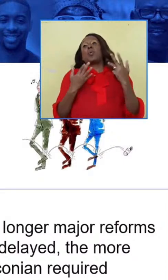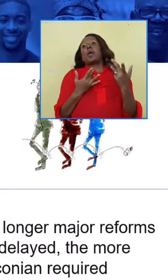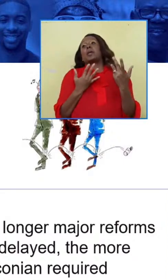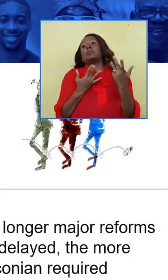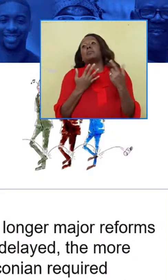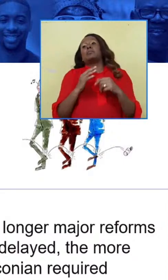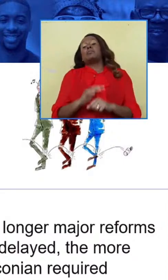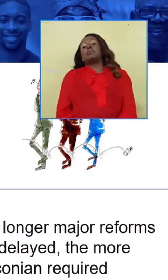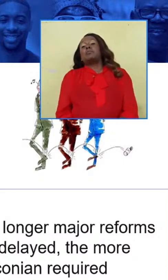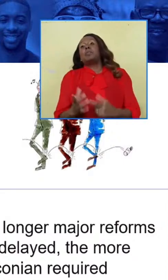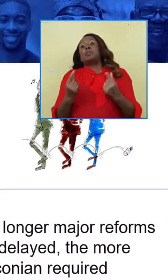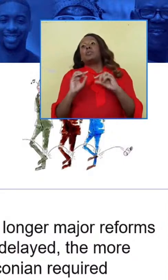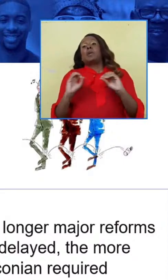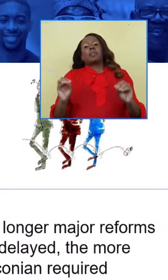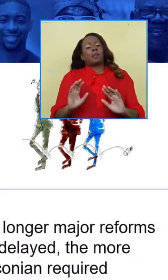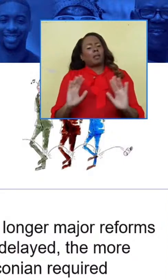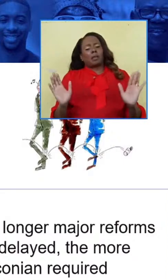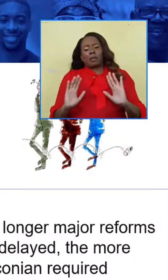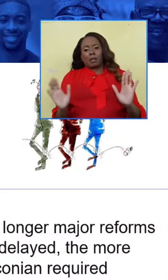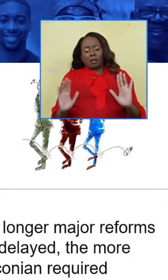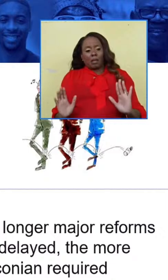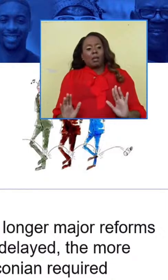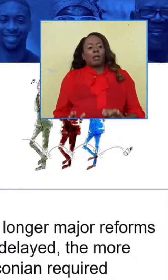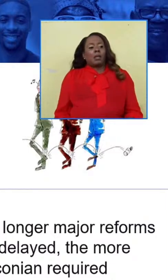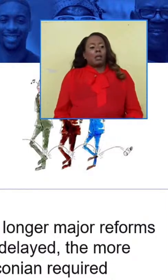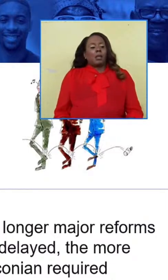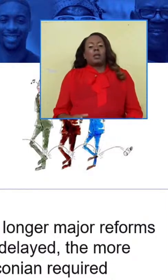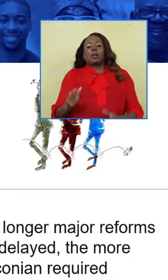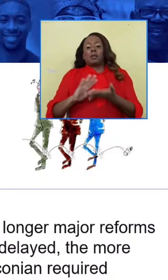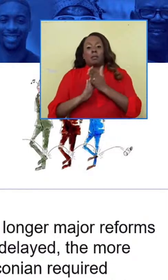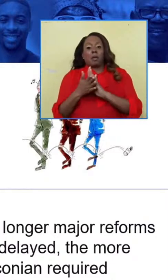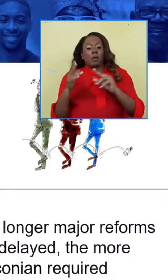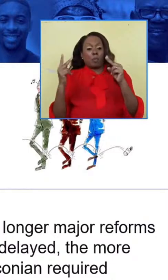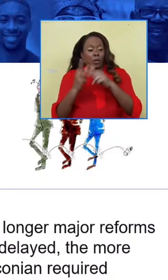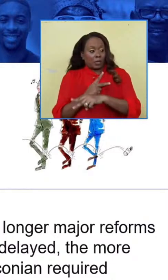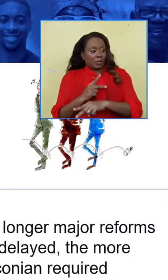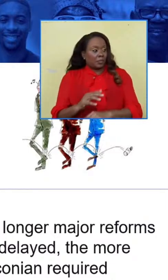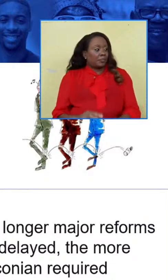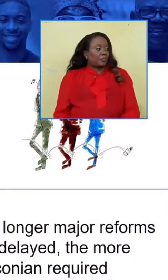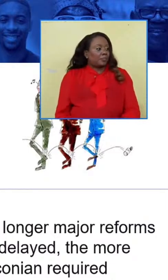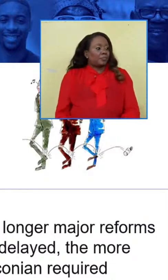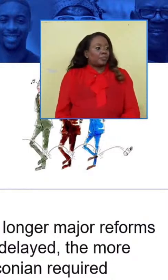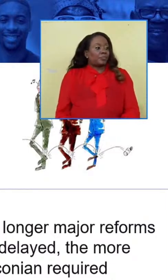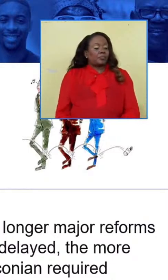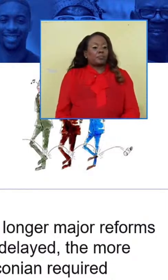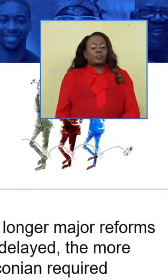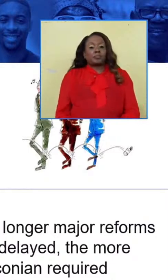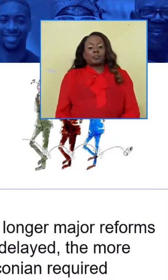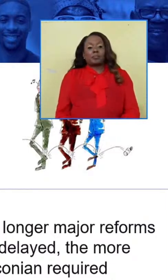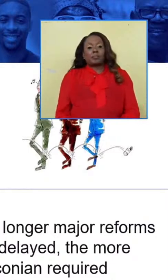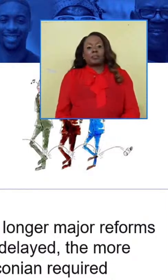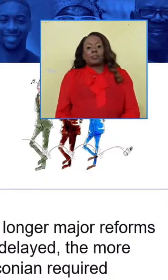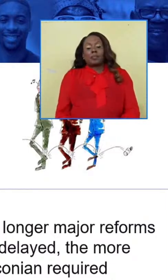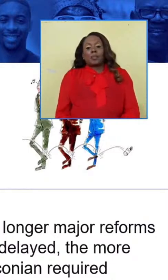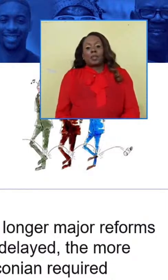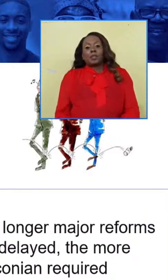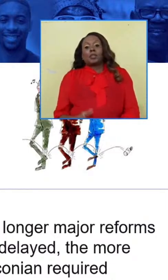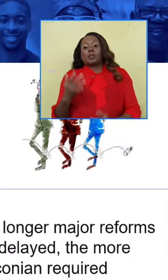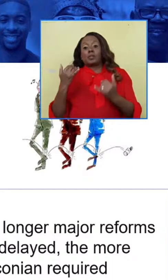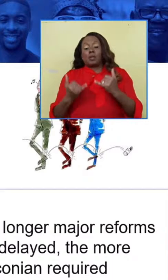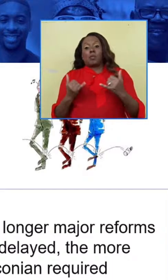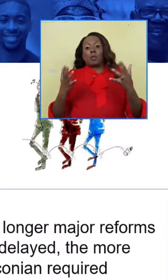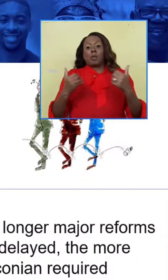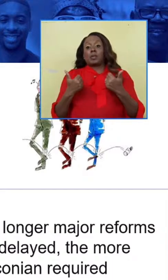become more draconian, and they become more painful. And so what we're doing now is certainly not kicking the can down the